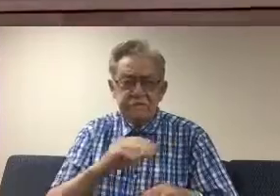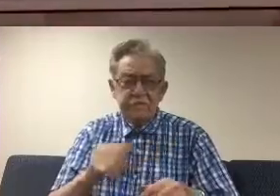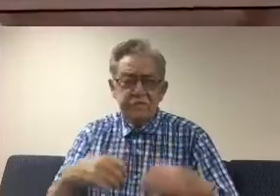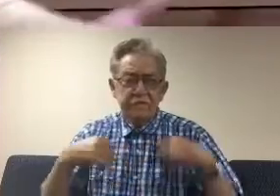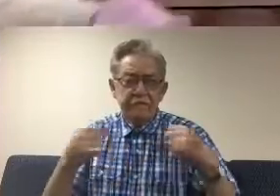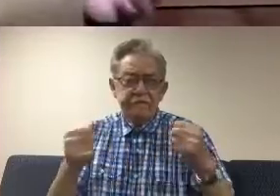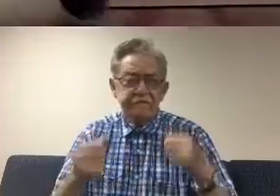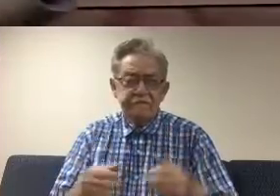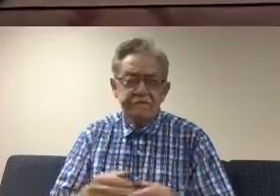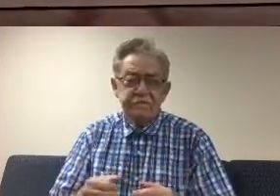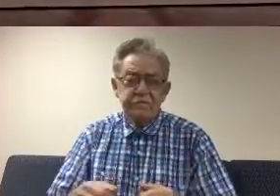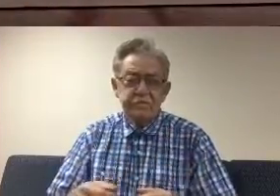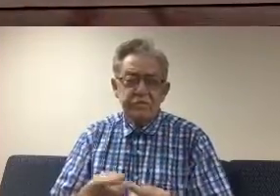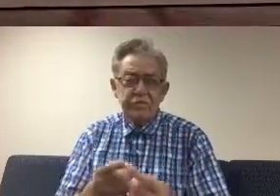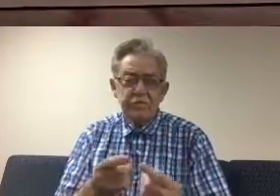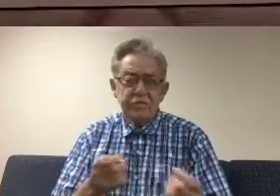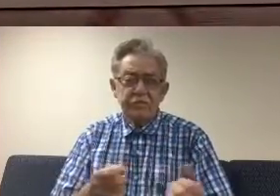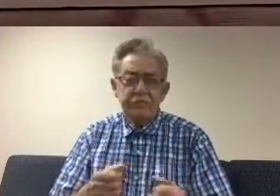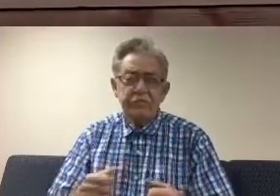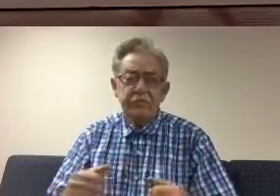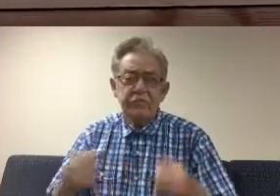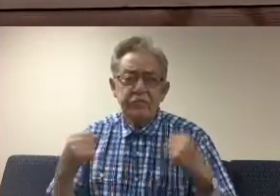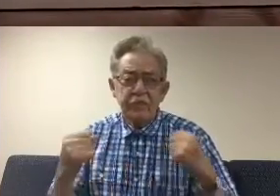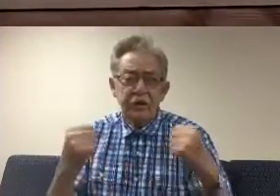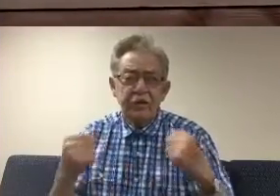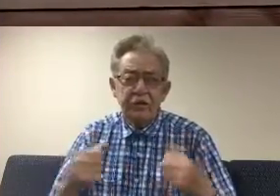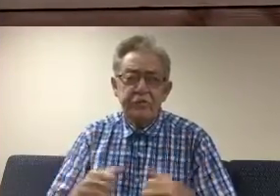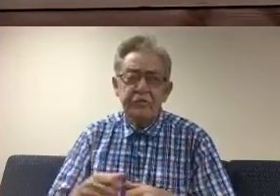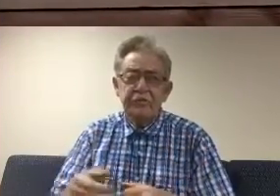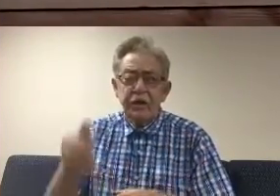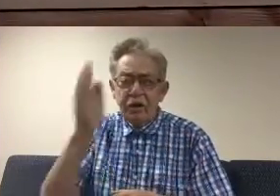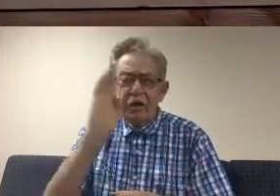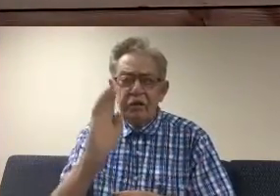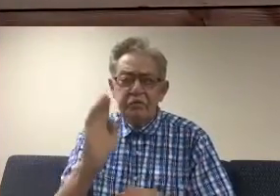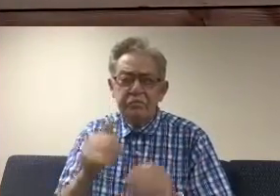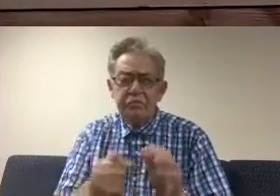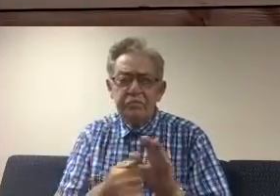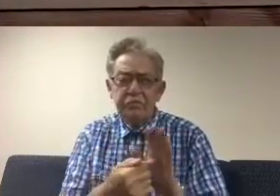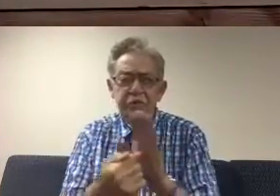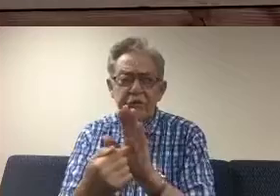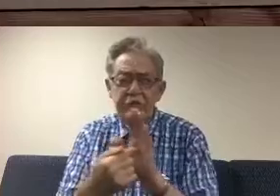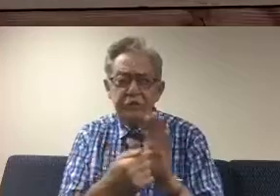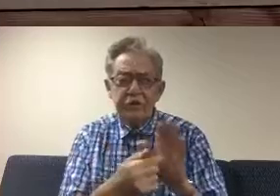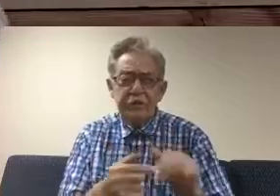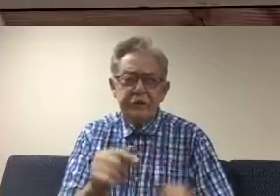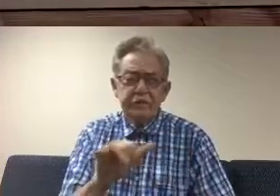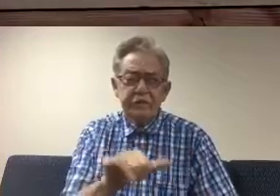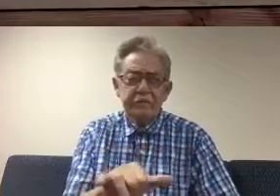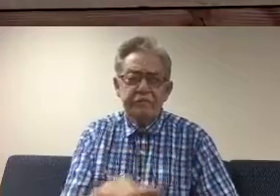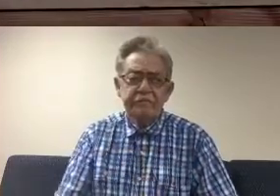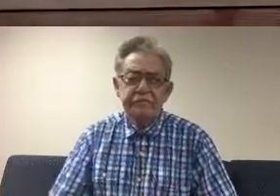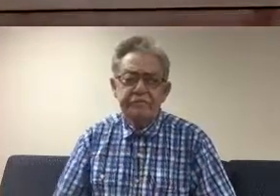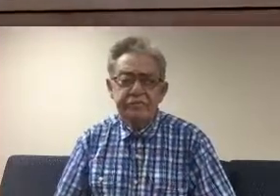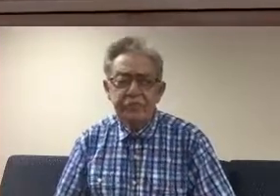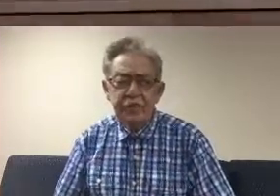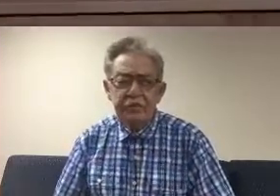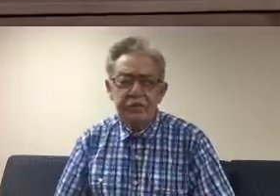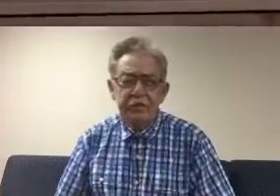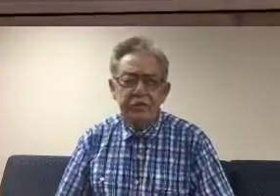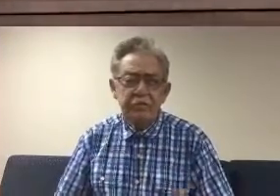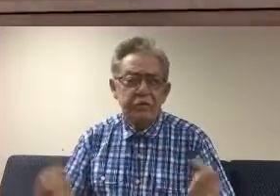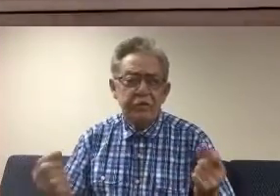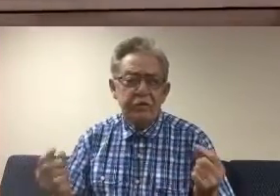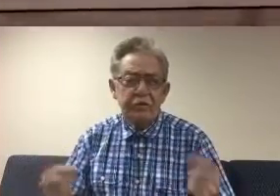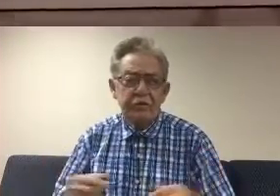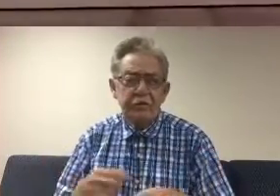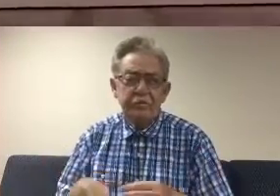evident to you. What are you going to do about that? What do we do about it? I tell you, let me give you this